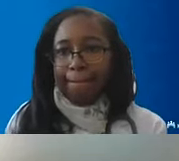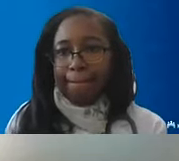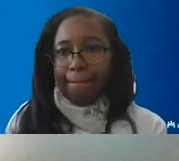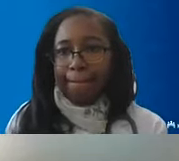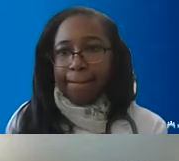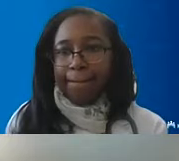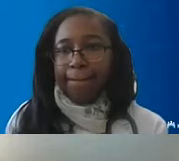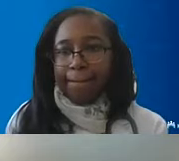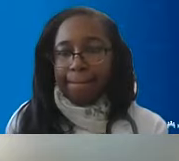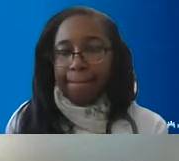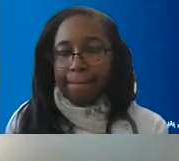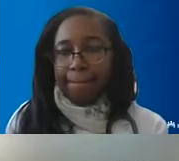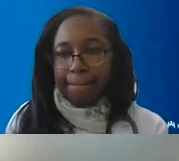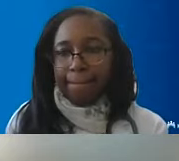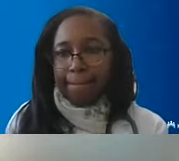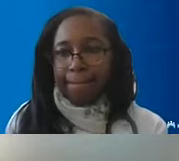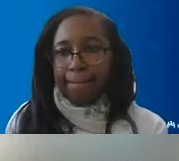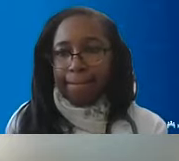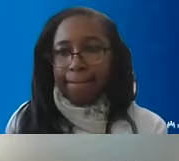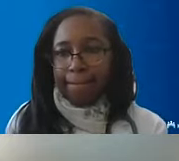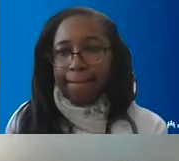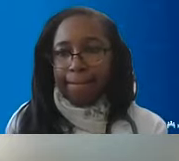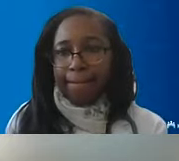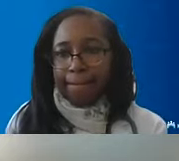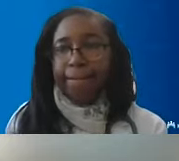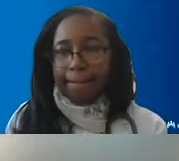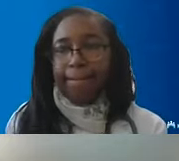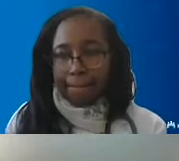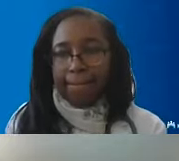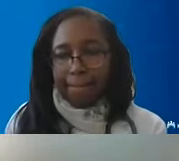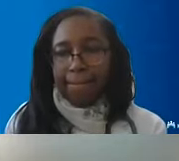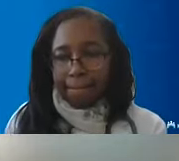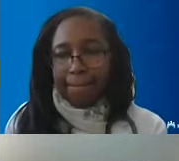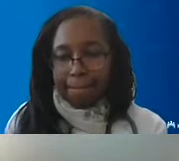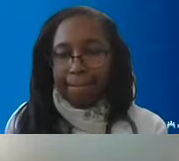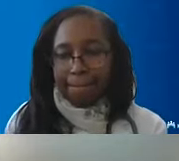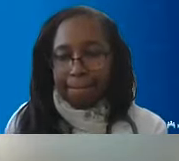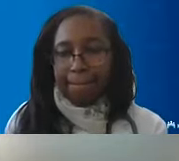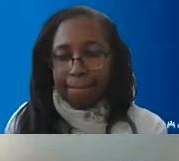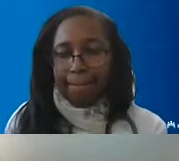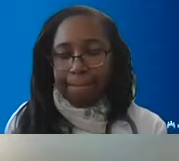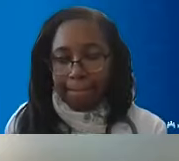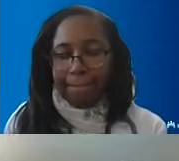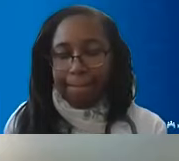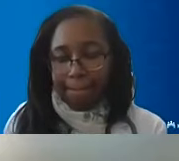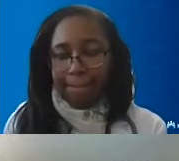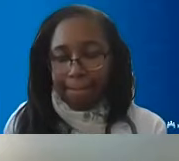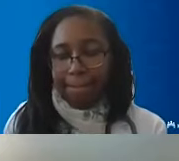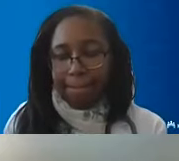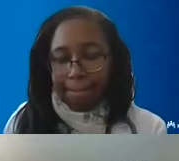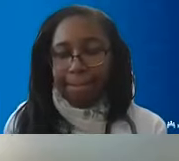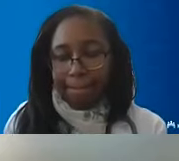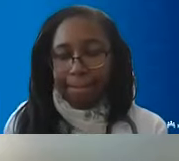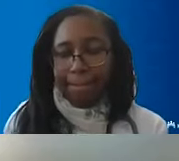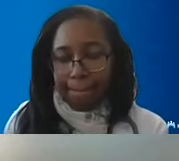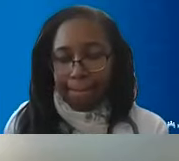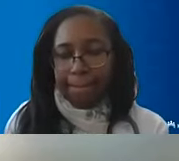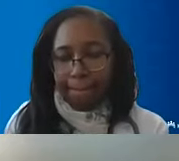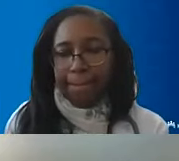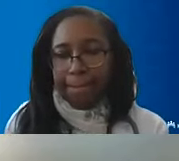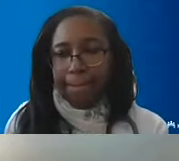time. I think what's difficult about it is, though, that the data changes. And that's just the nature of any health condition. And now we're seeing more